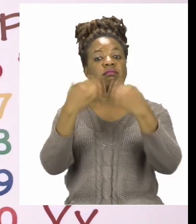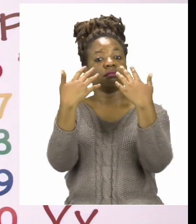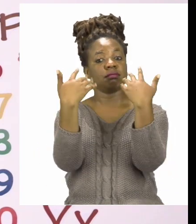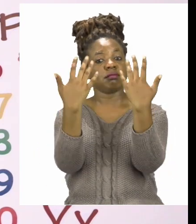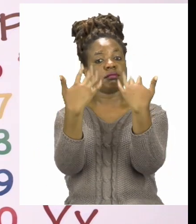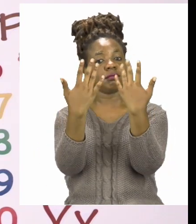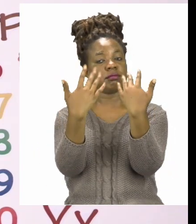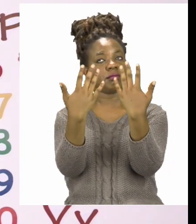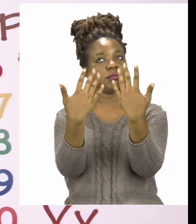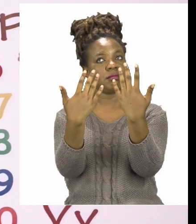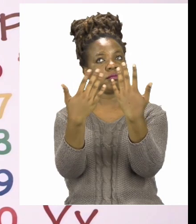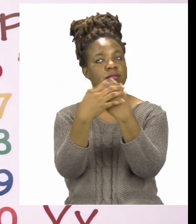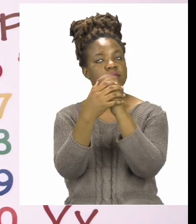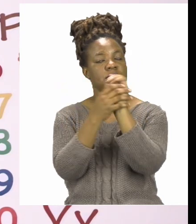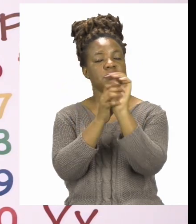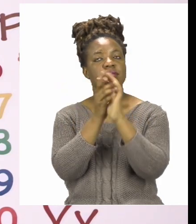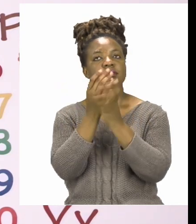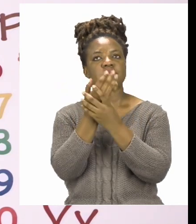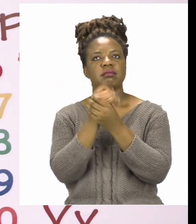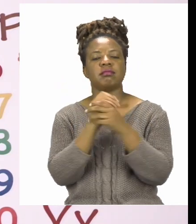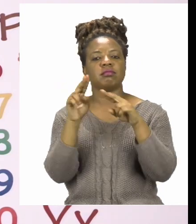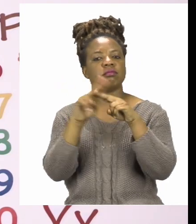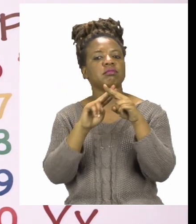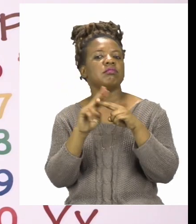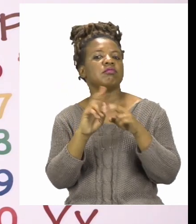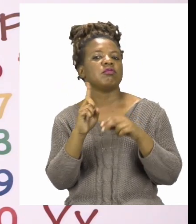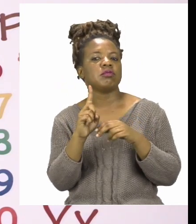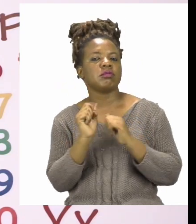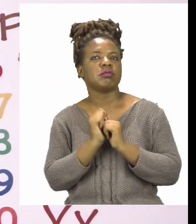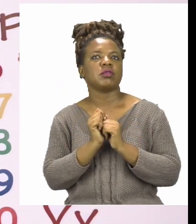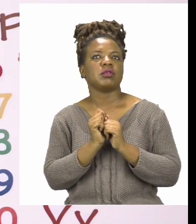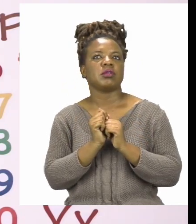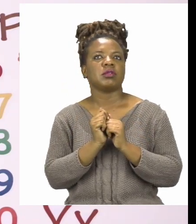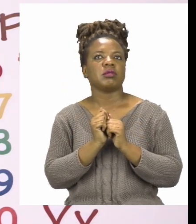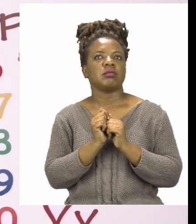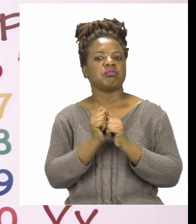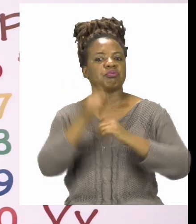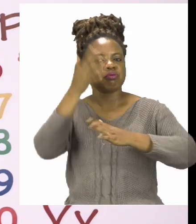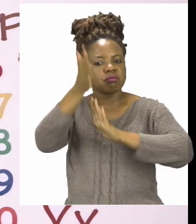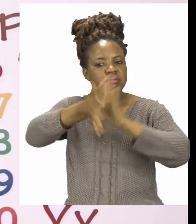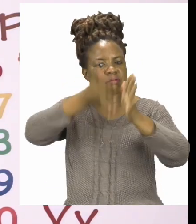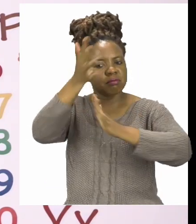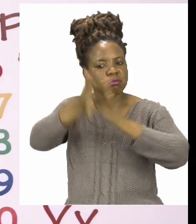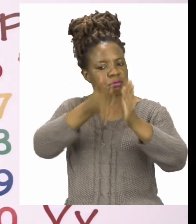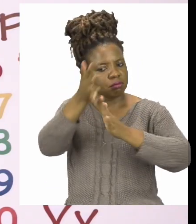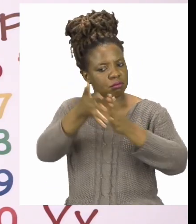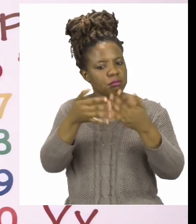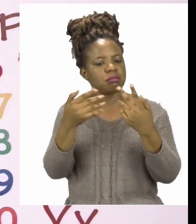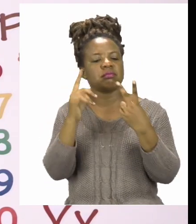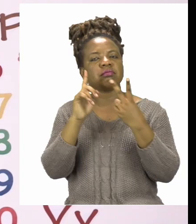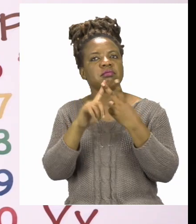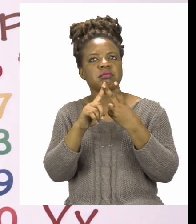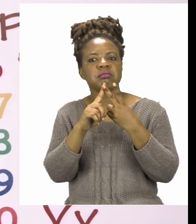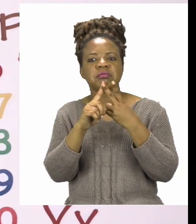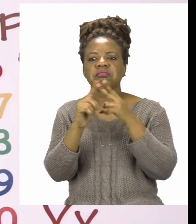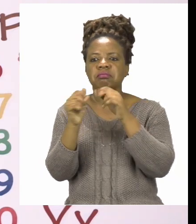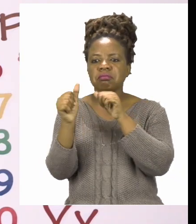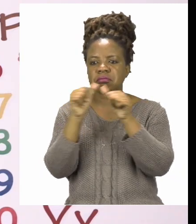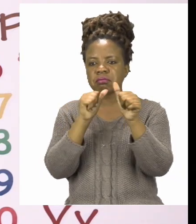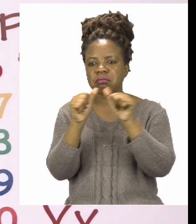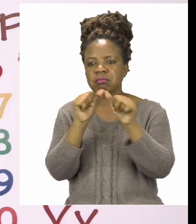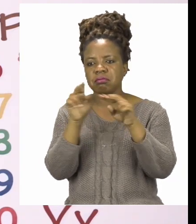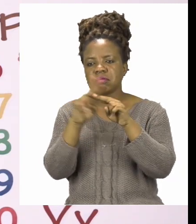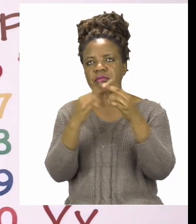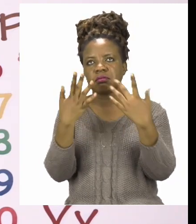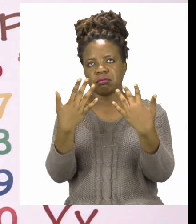feel the texture, and you can even talk with your hands. Then we have the nose. The nose